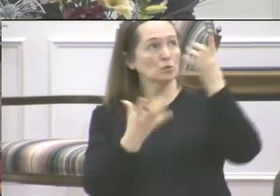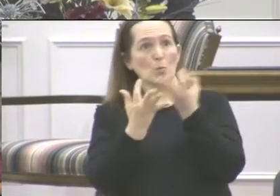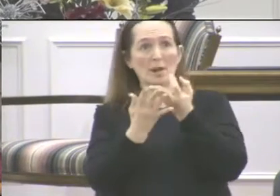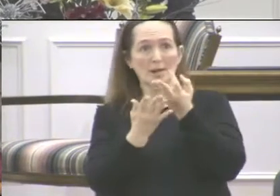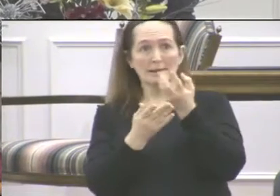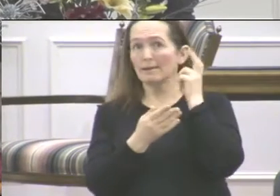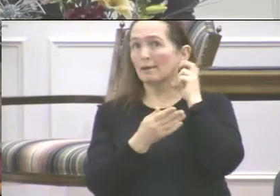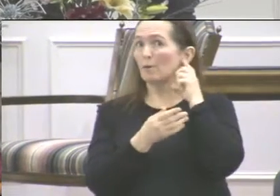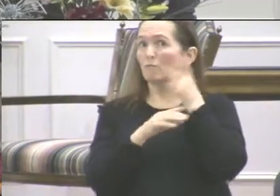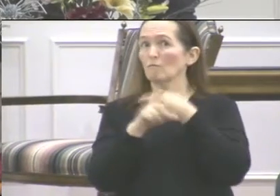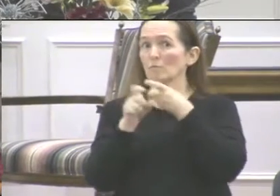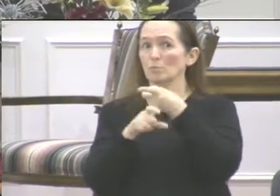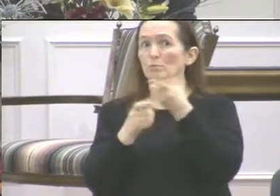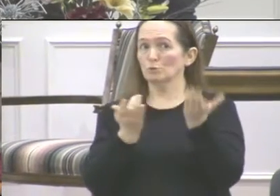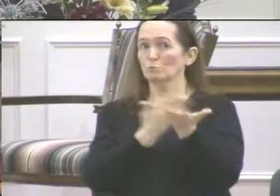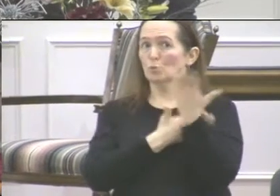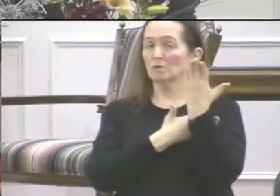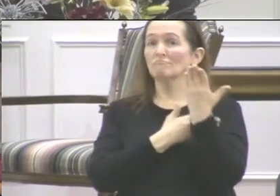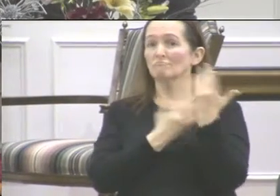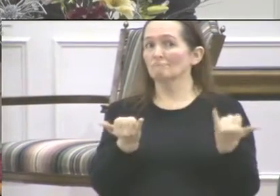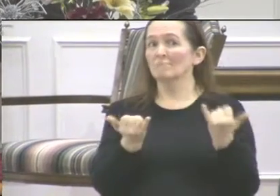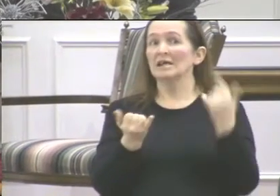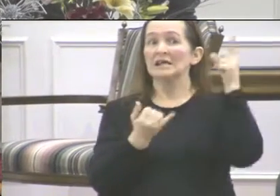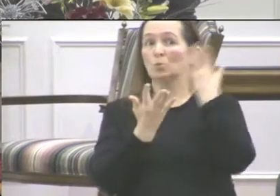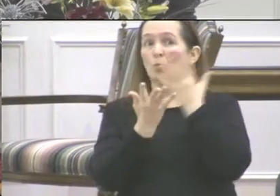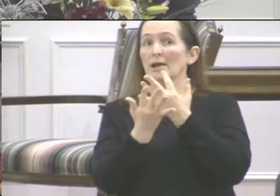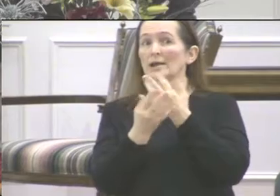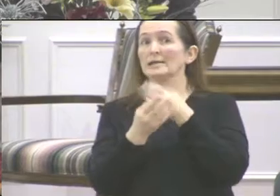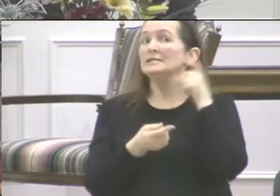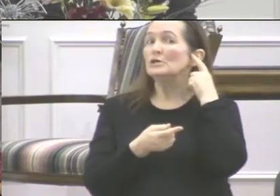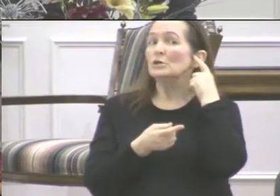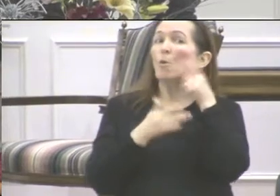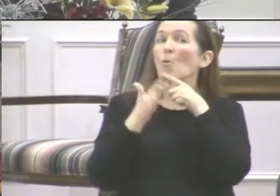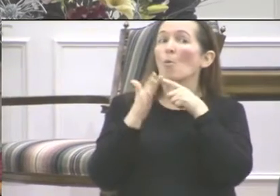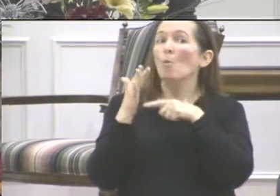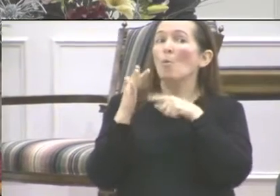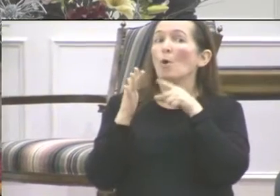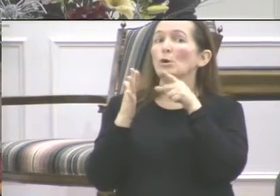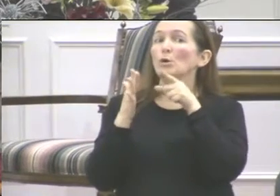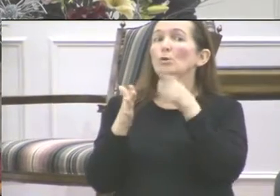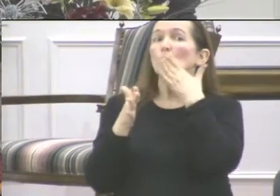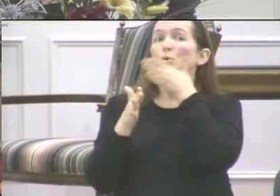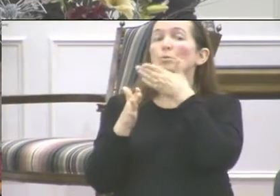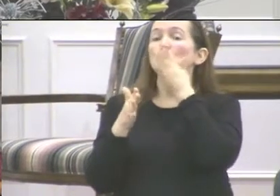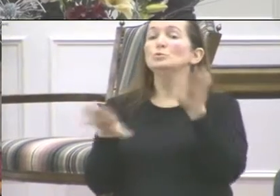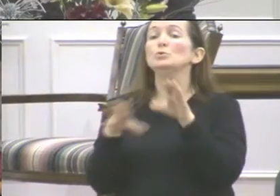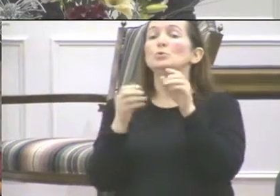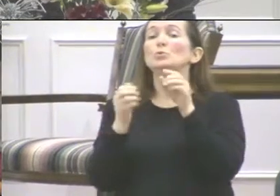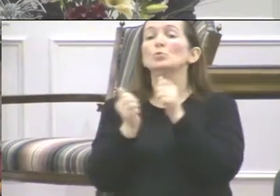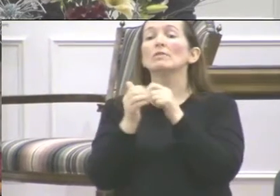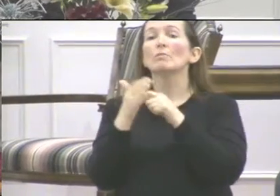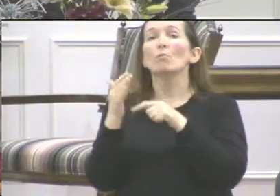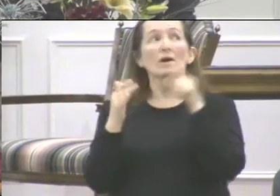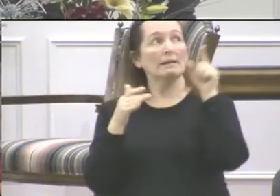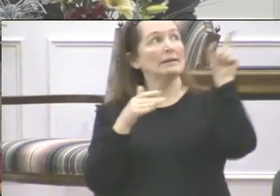morning, right now. He is waiting to hear what you are.